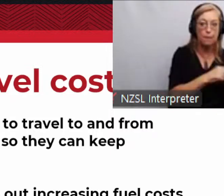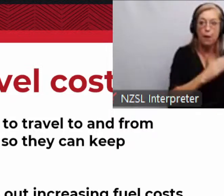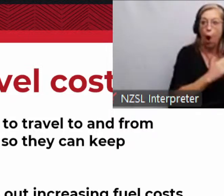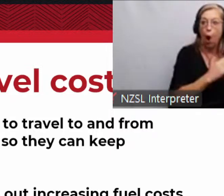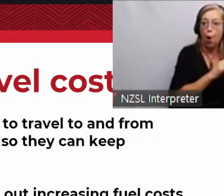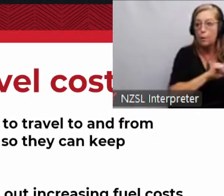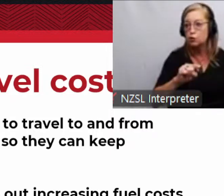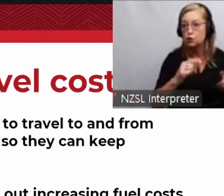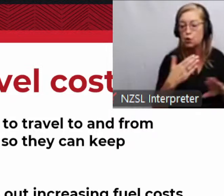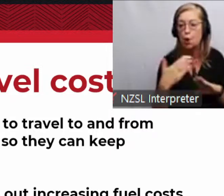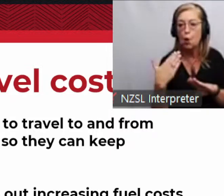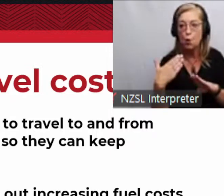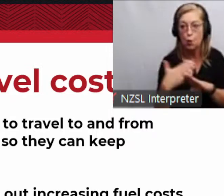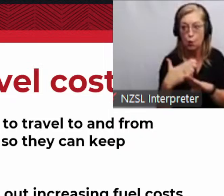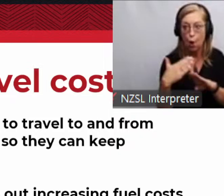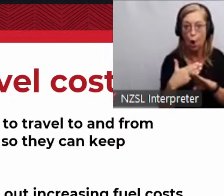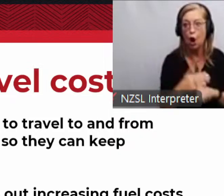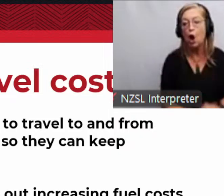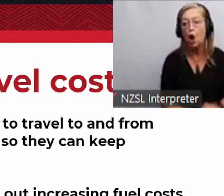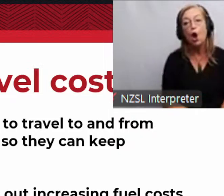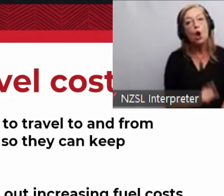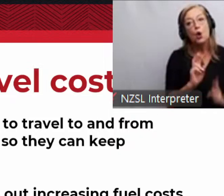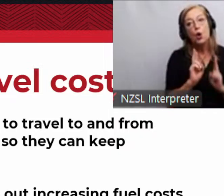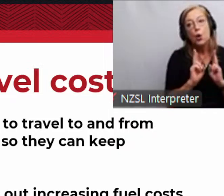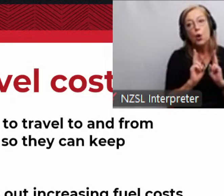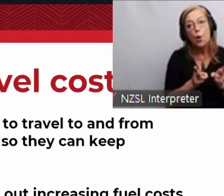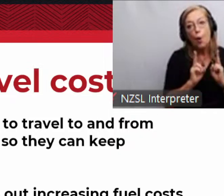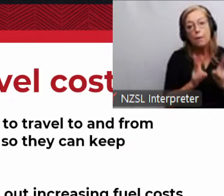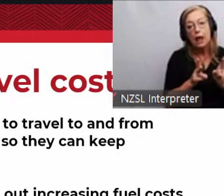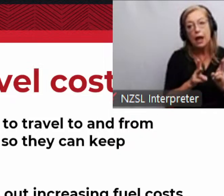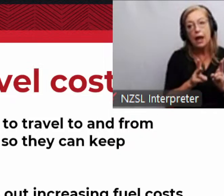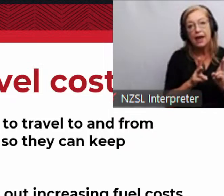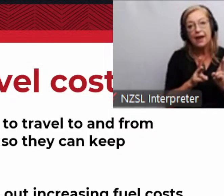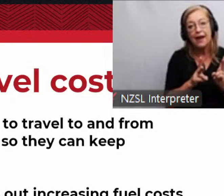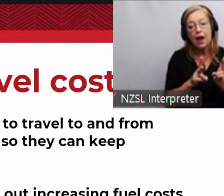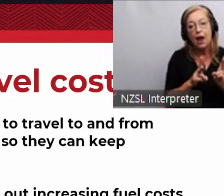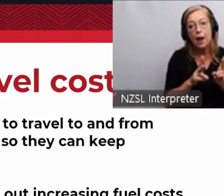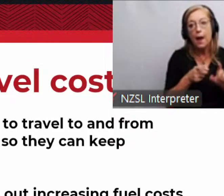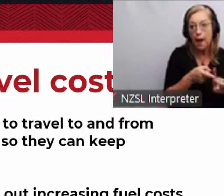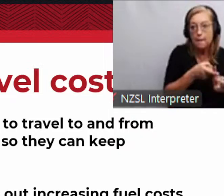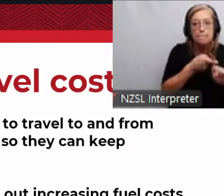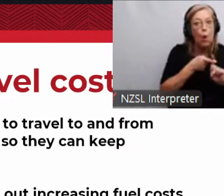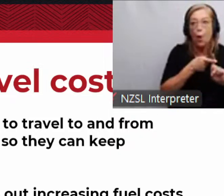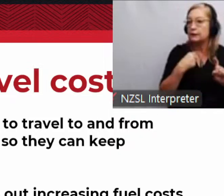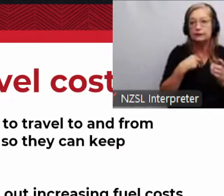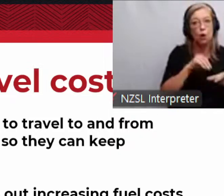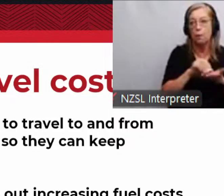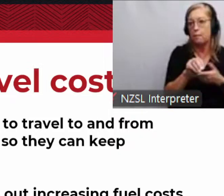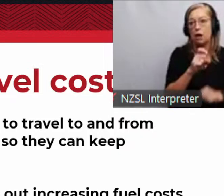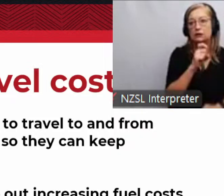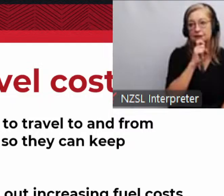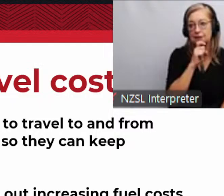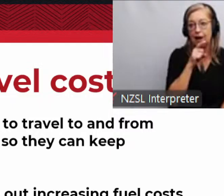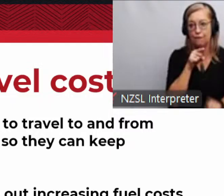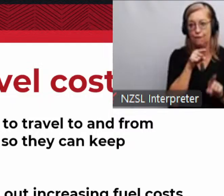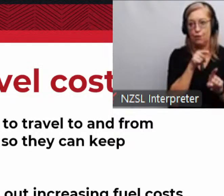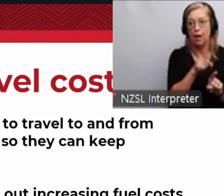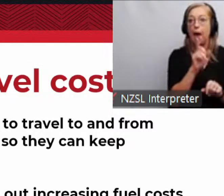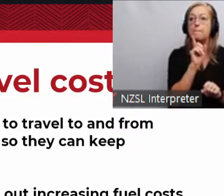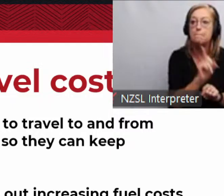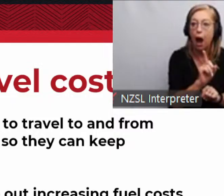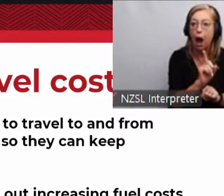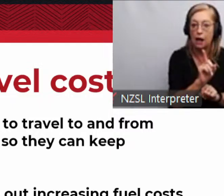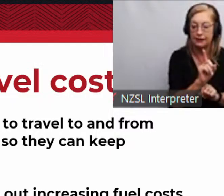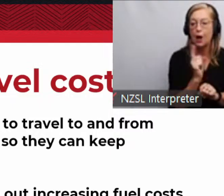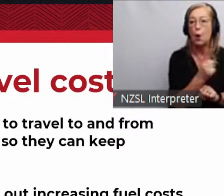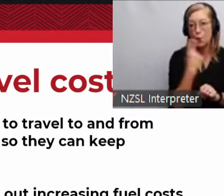That is a cost that employers don't usually pay their staff for, but we're aware,